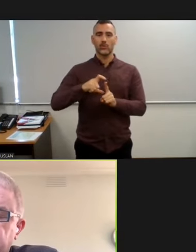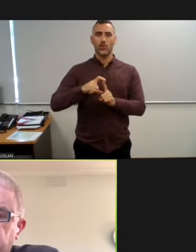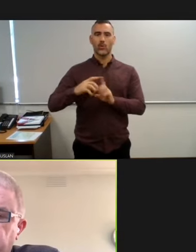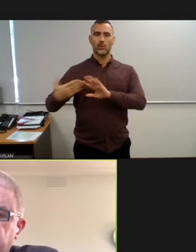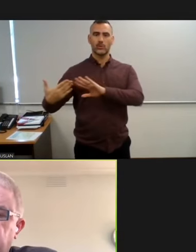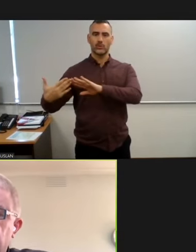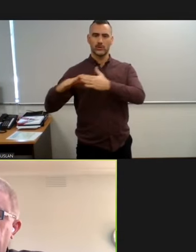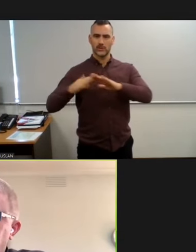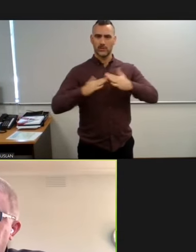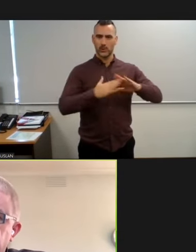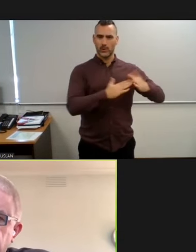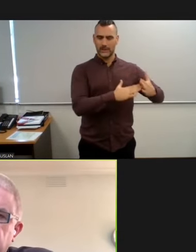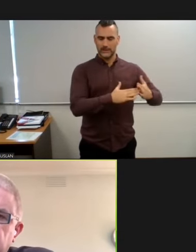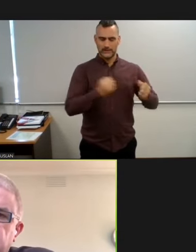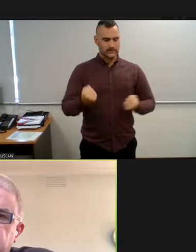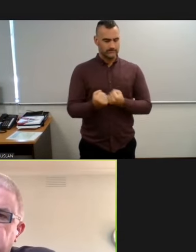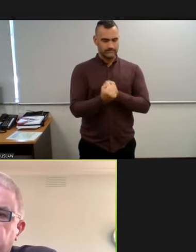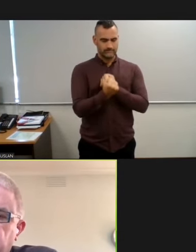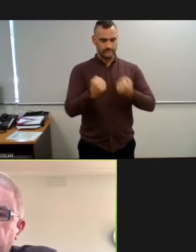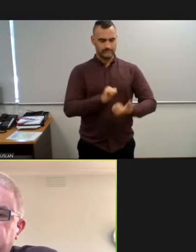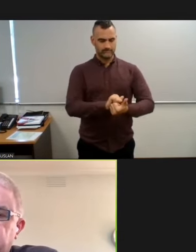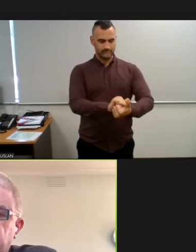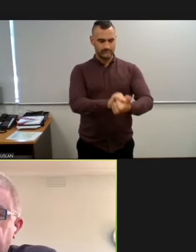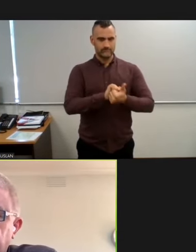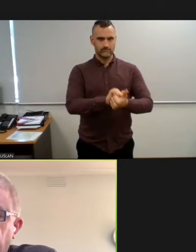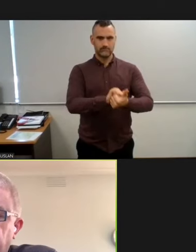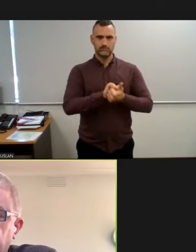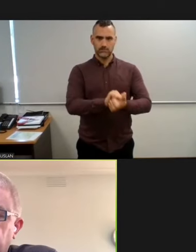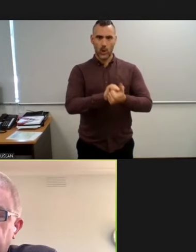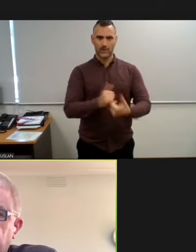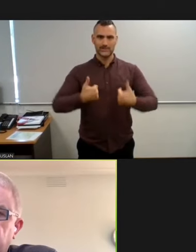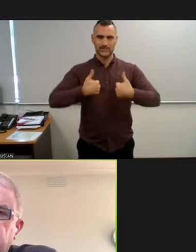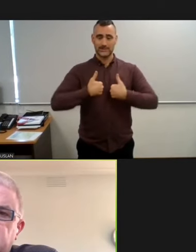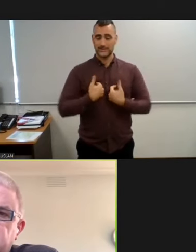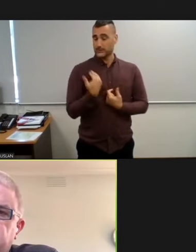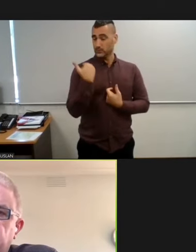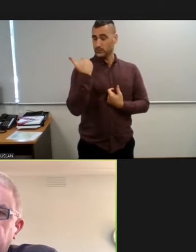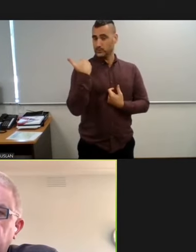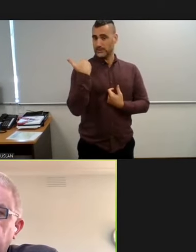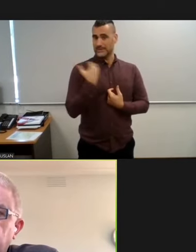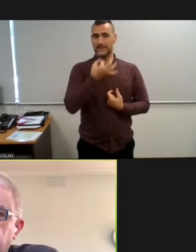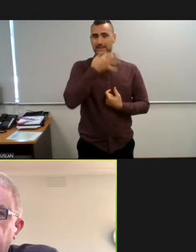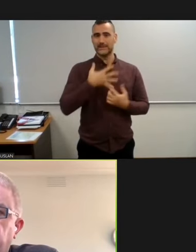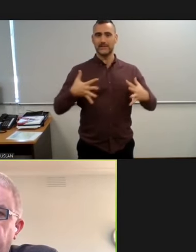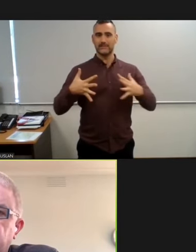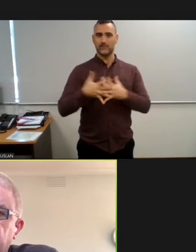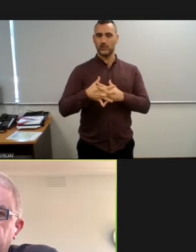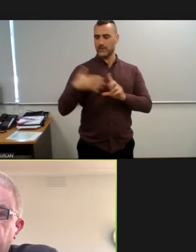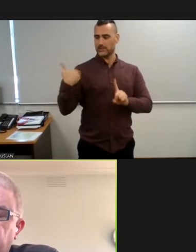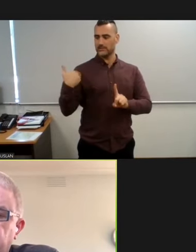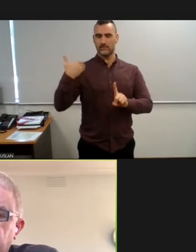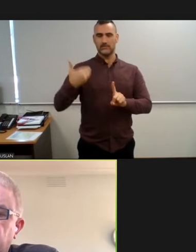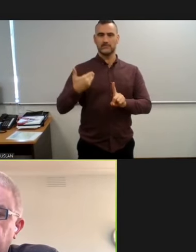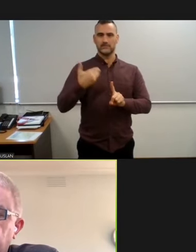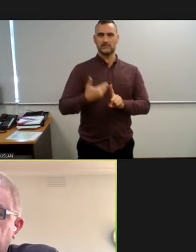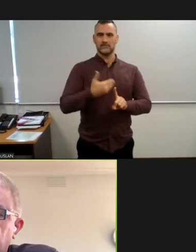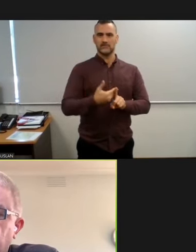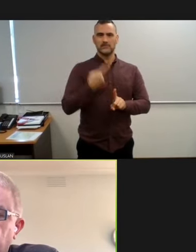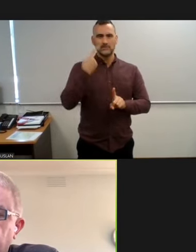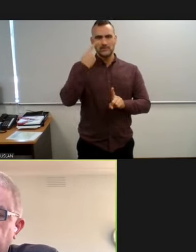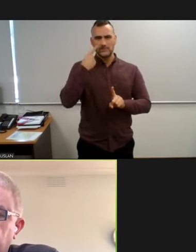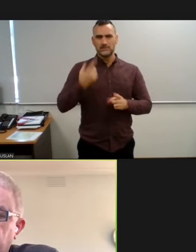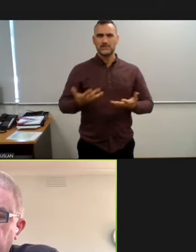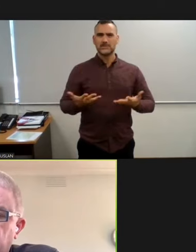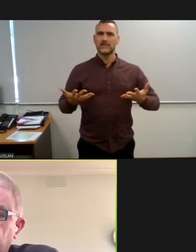start of this process, but in particular in the last few weeks, as we've seen a really different kind of pattern of transmission